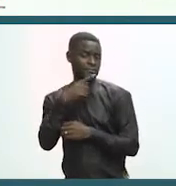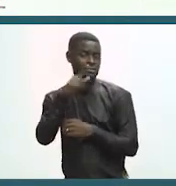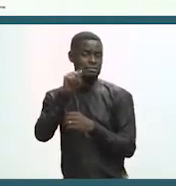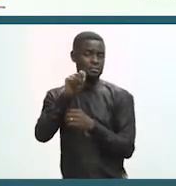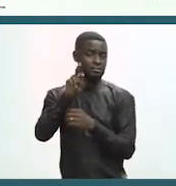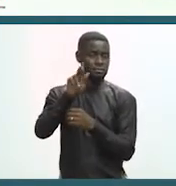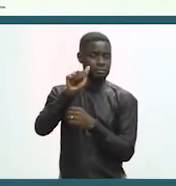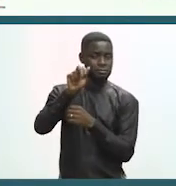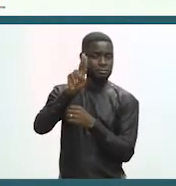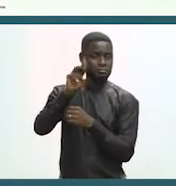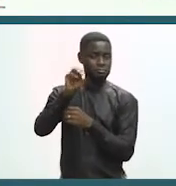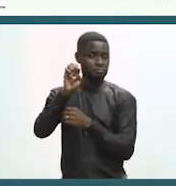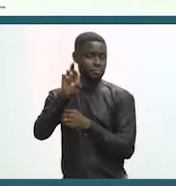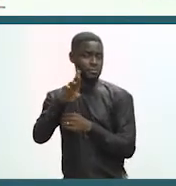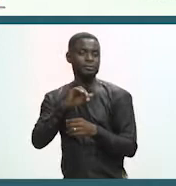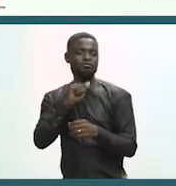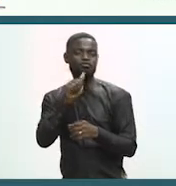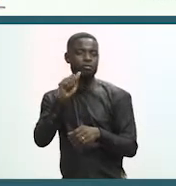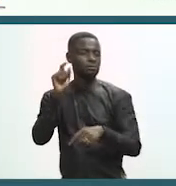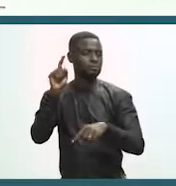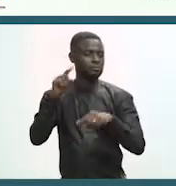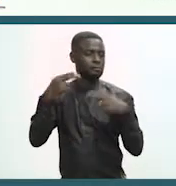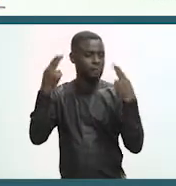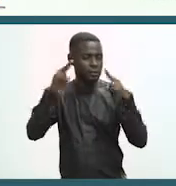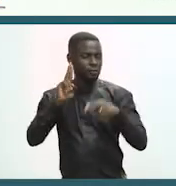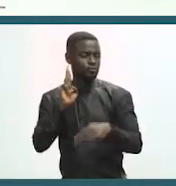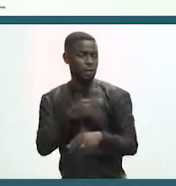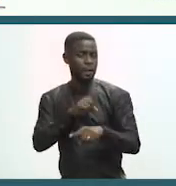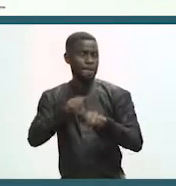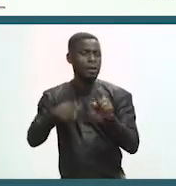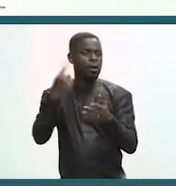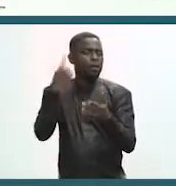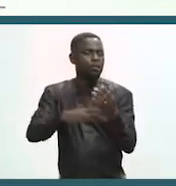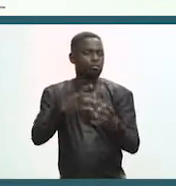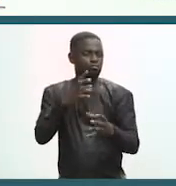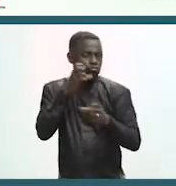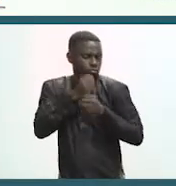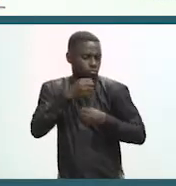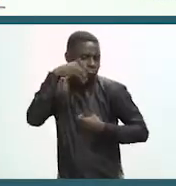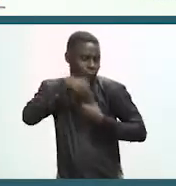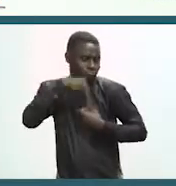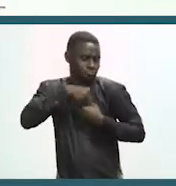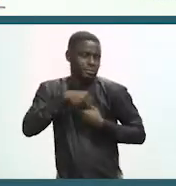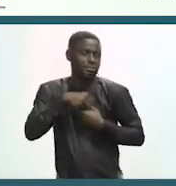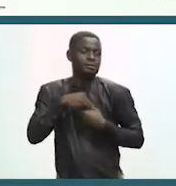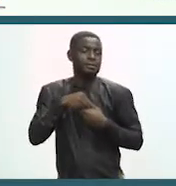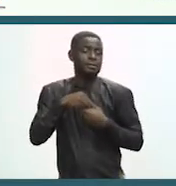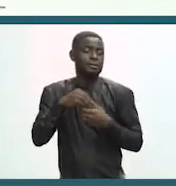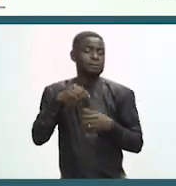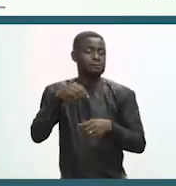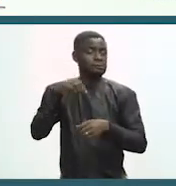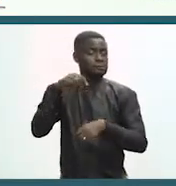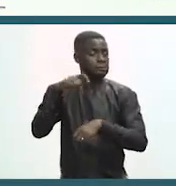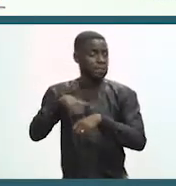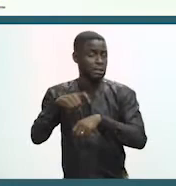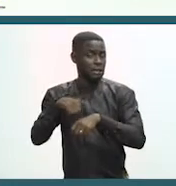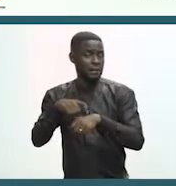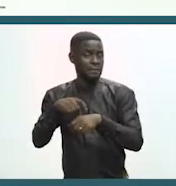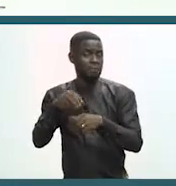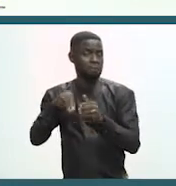what happens to us, but what we hold inside in the absence of